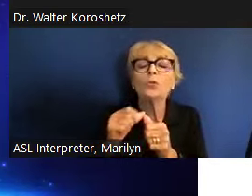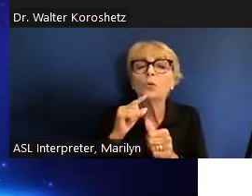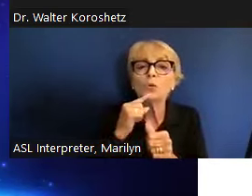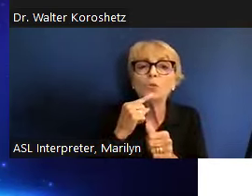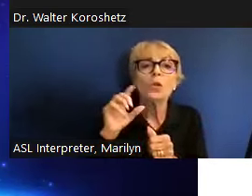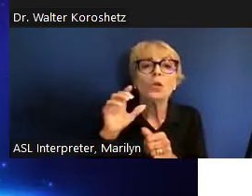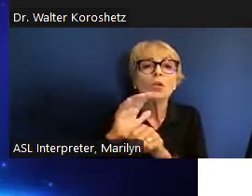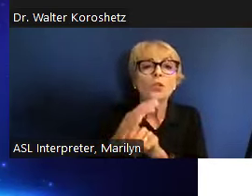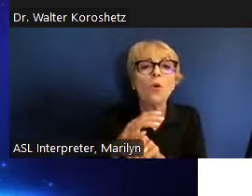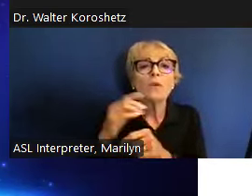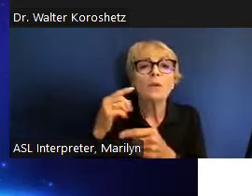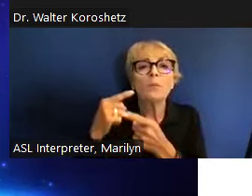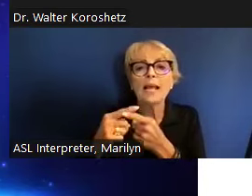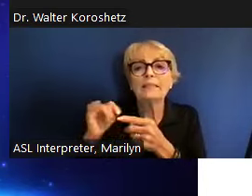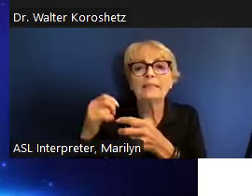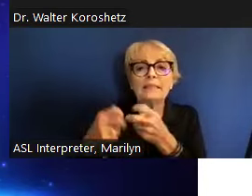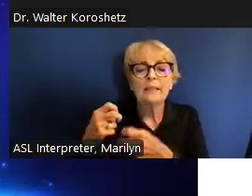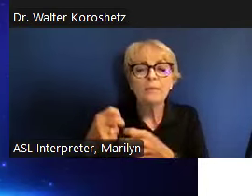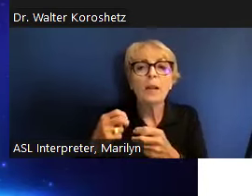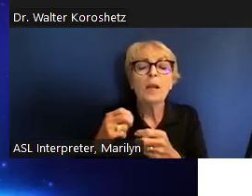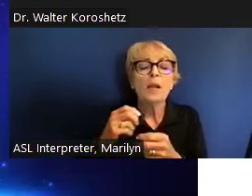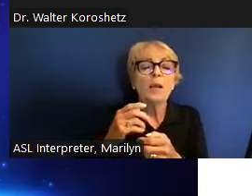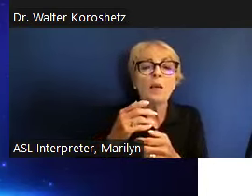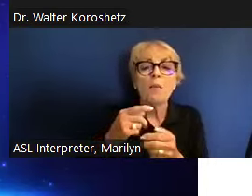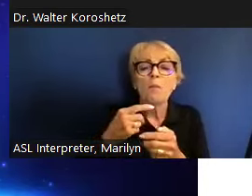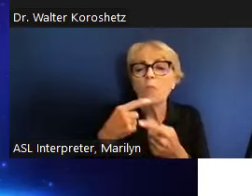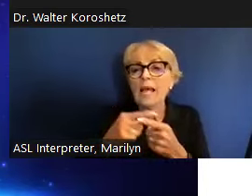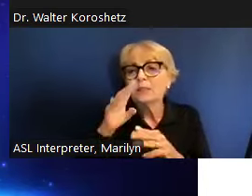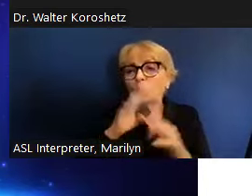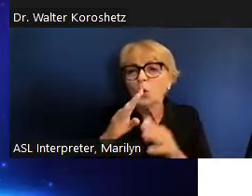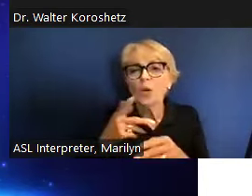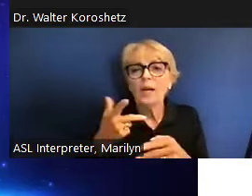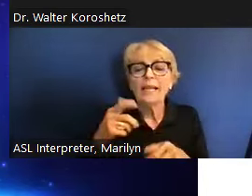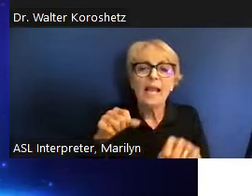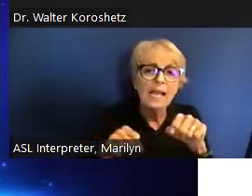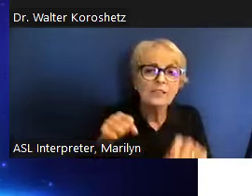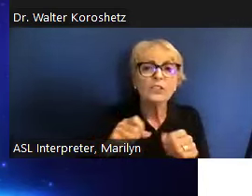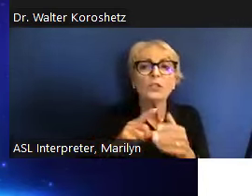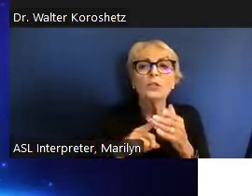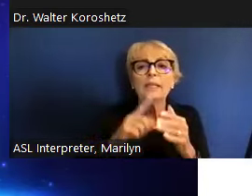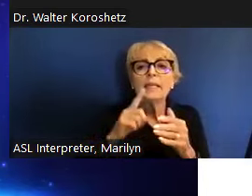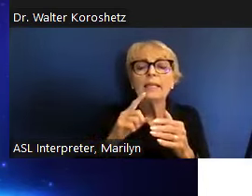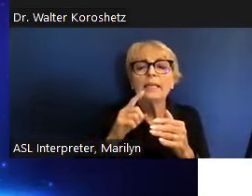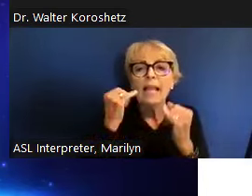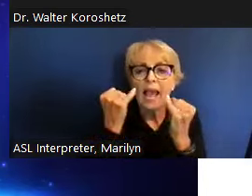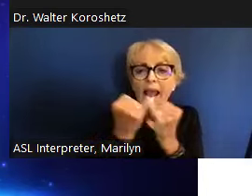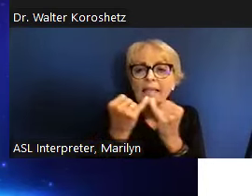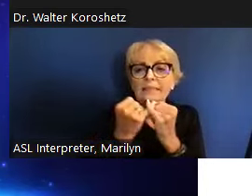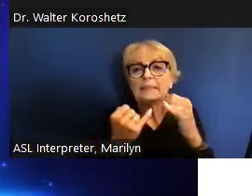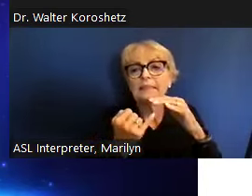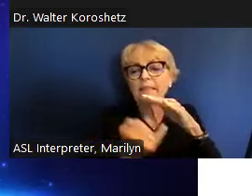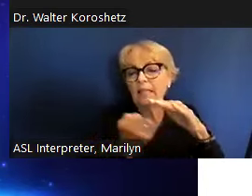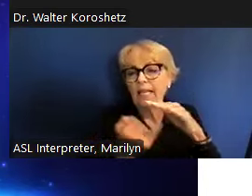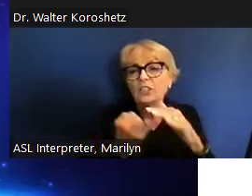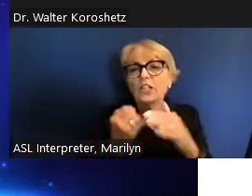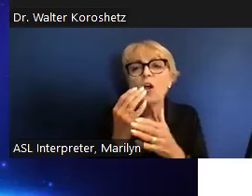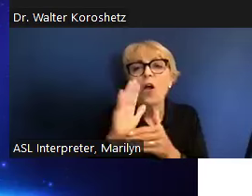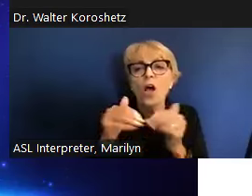symptoms, plus, the worry and the uncertainty, isolation, all of that can kind of contribute to some of